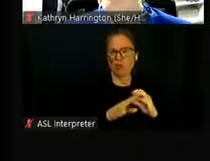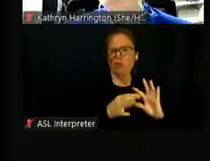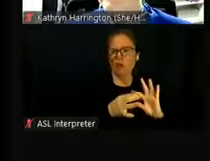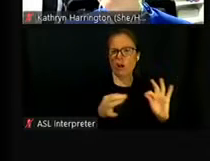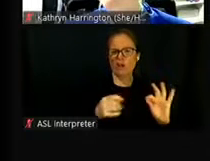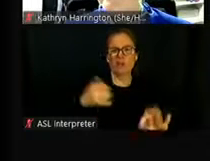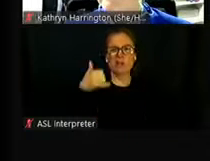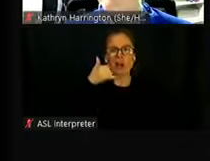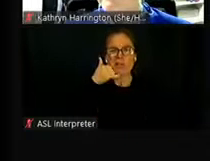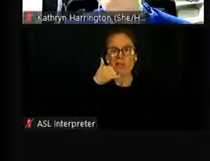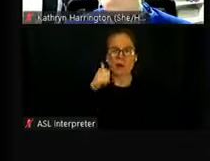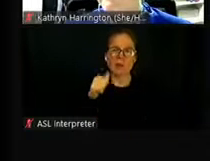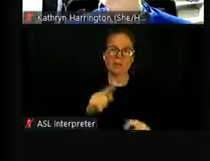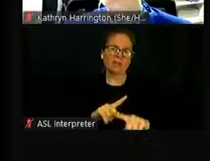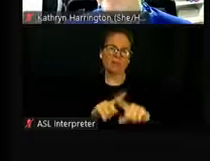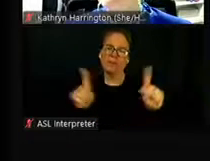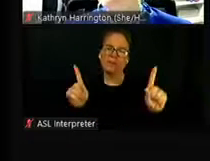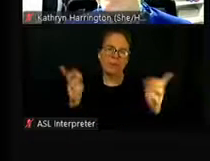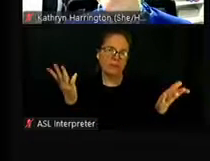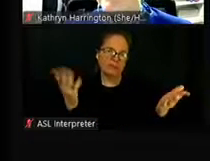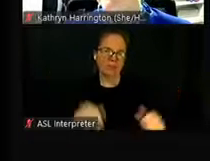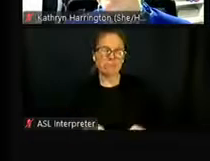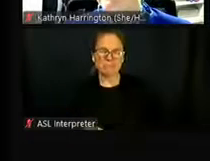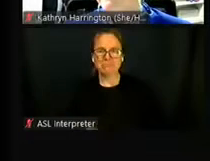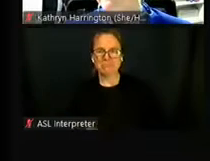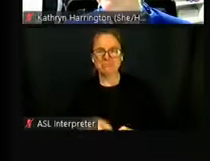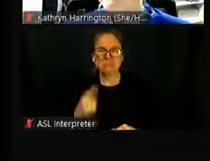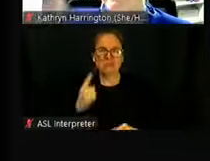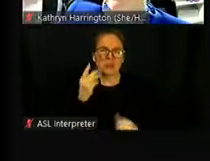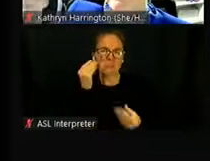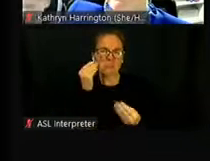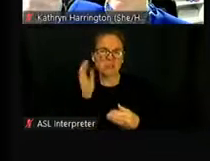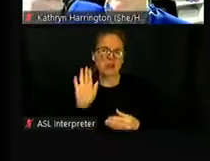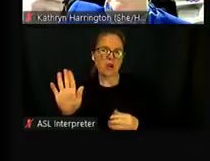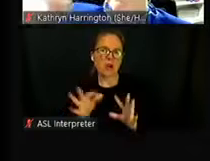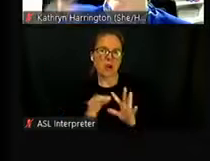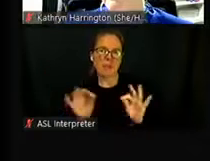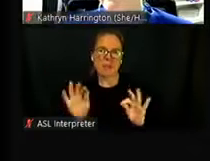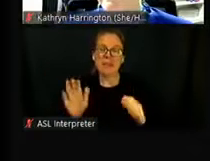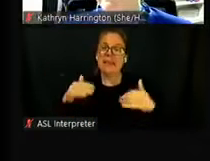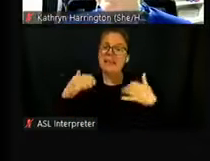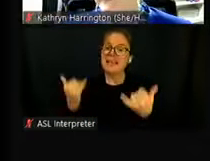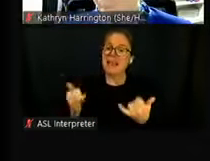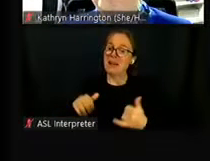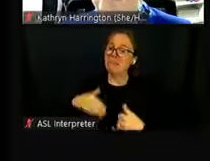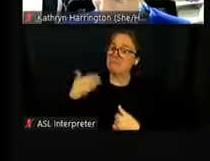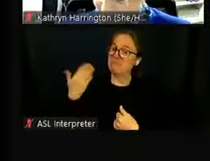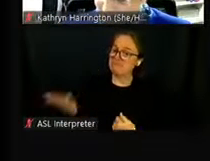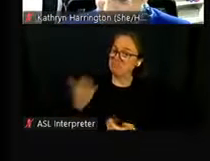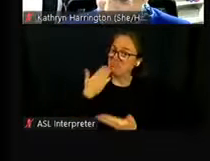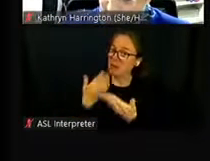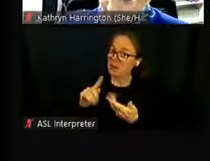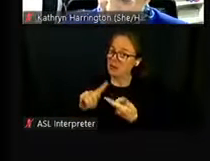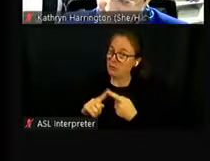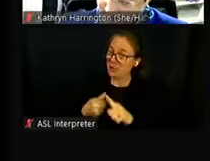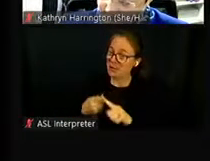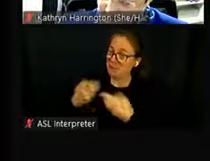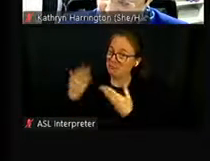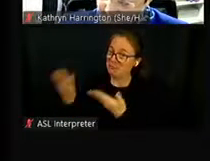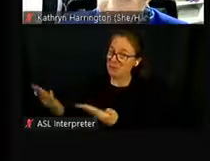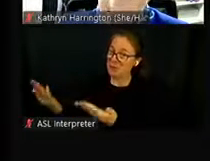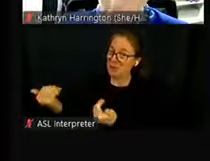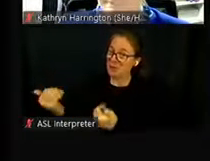She is not on this channel, she is on another channel, and I thought I would share that. Now, my good friend Sushmita, if you would.